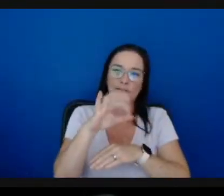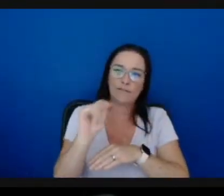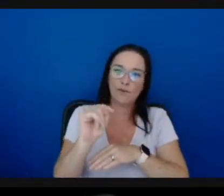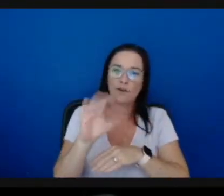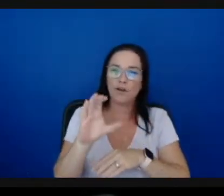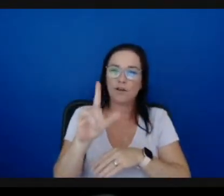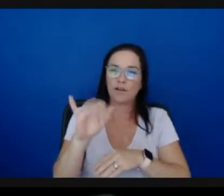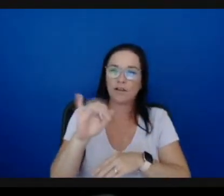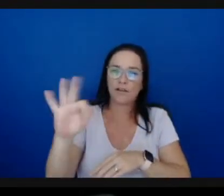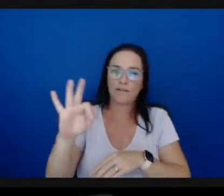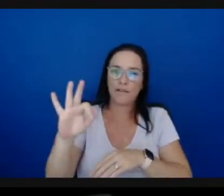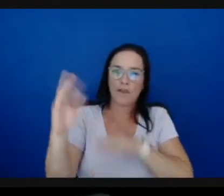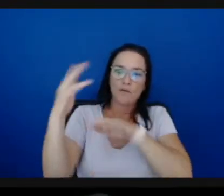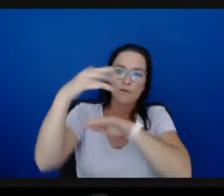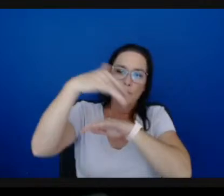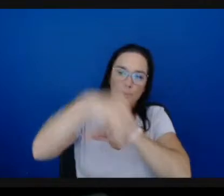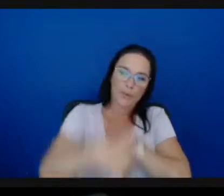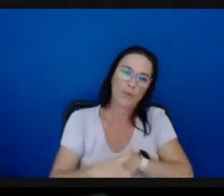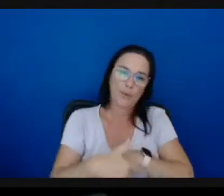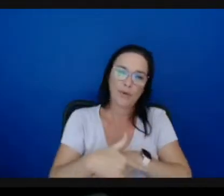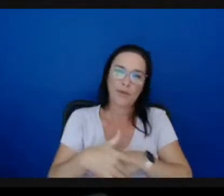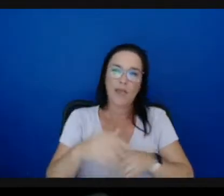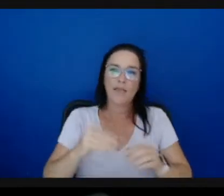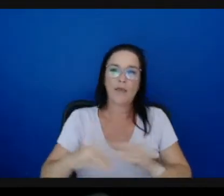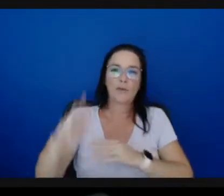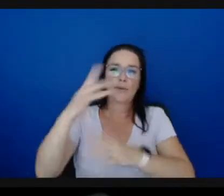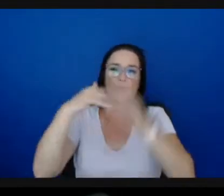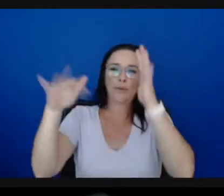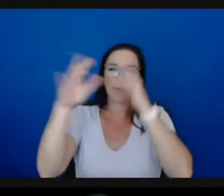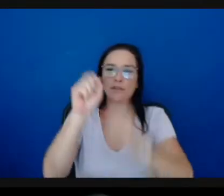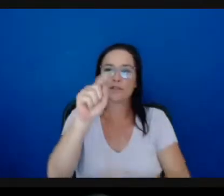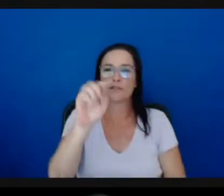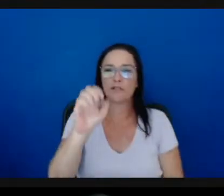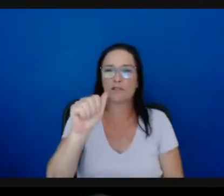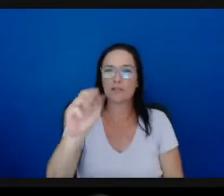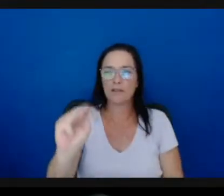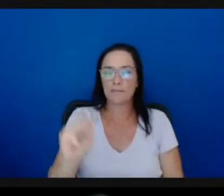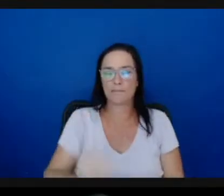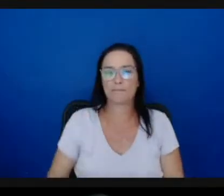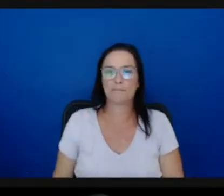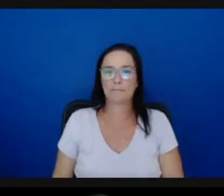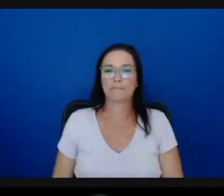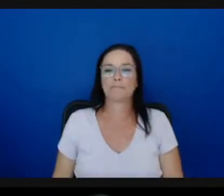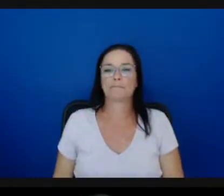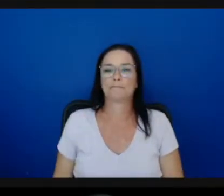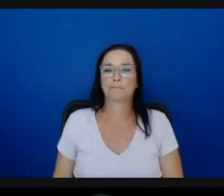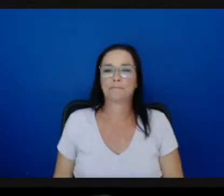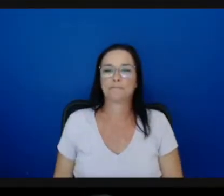sending up great clouds of steam.